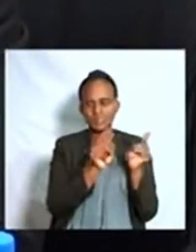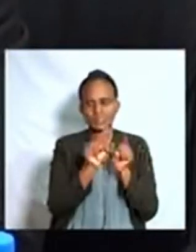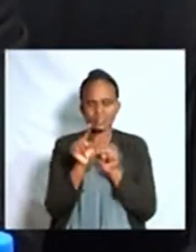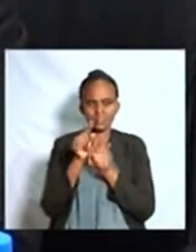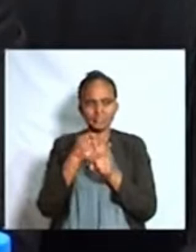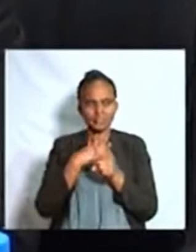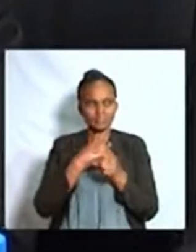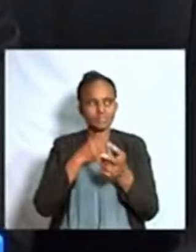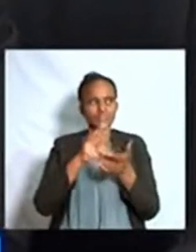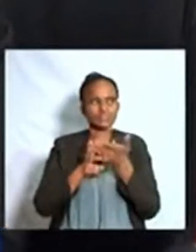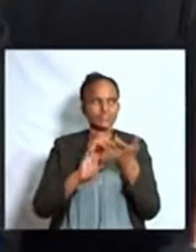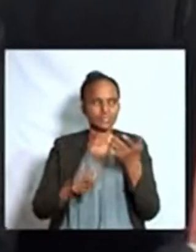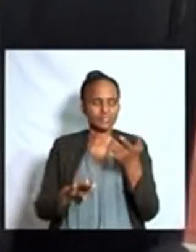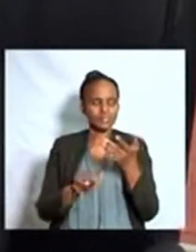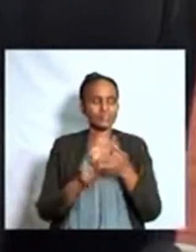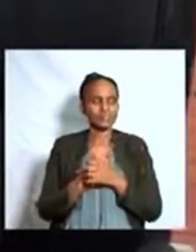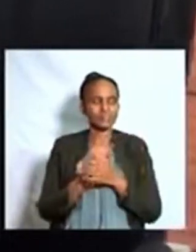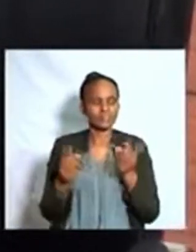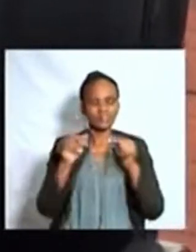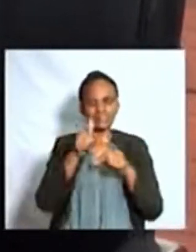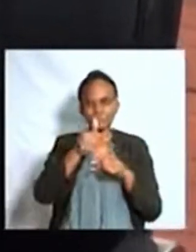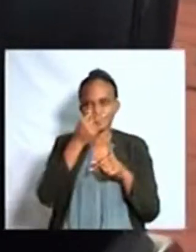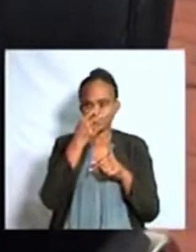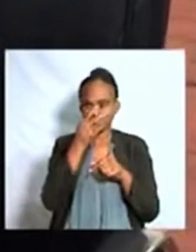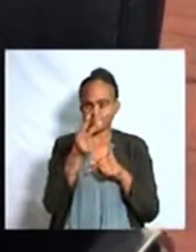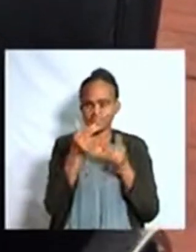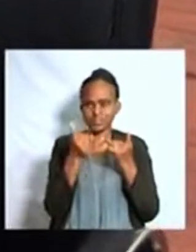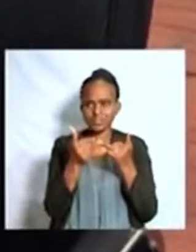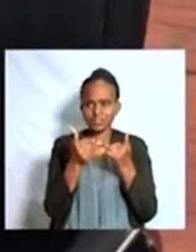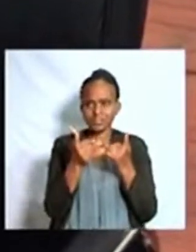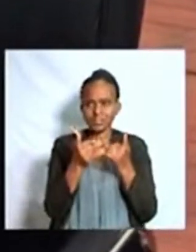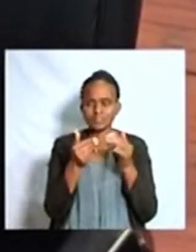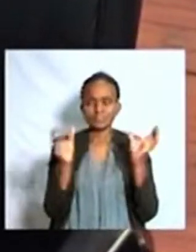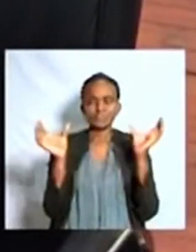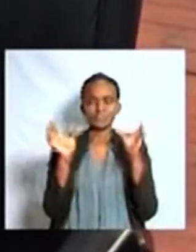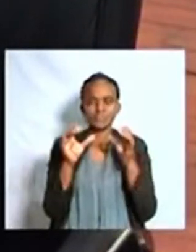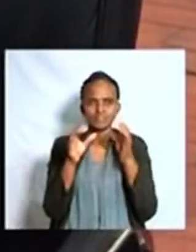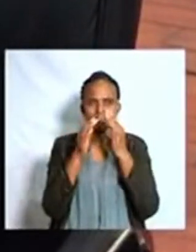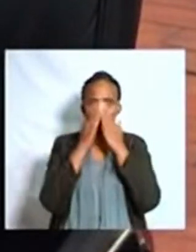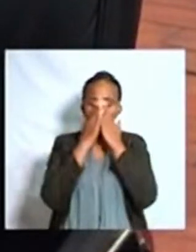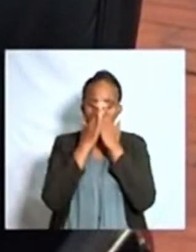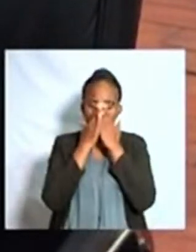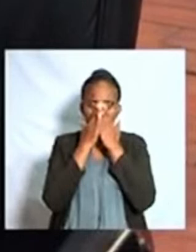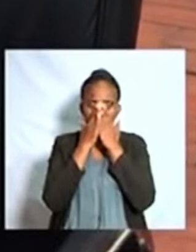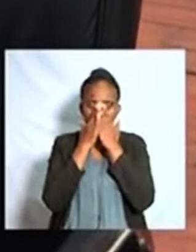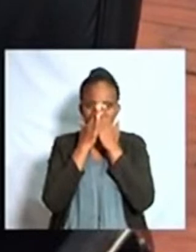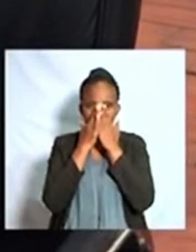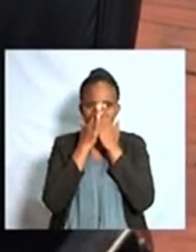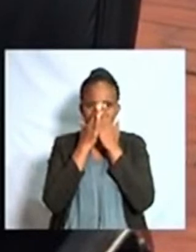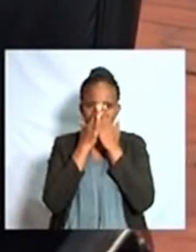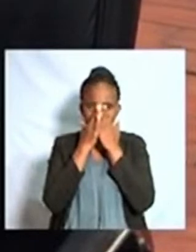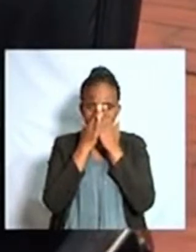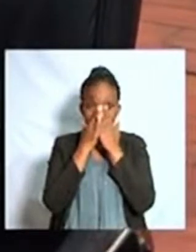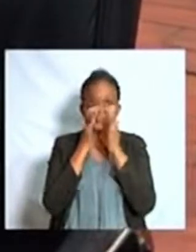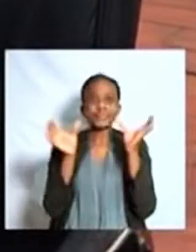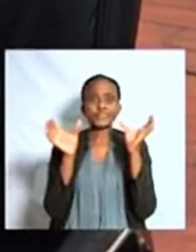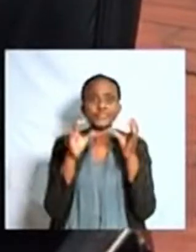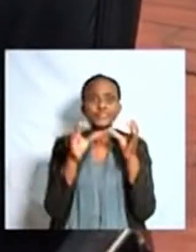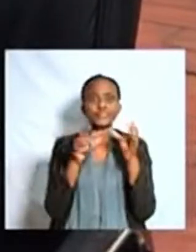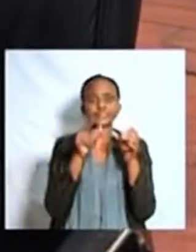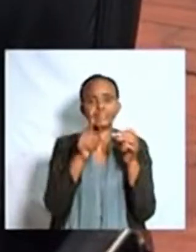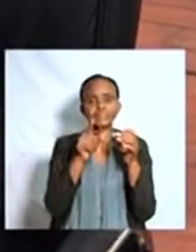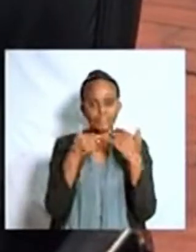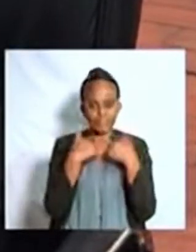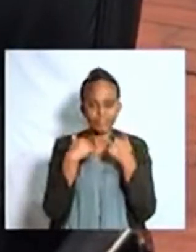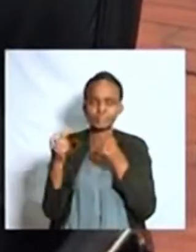belief. When you look at this council, it's like there is